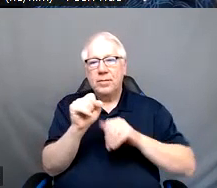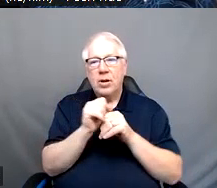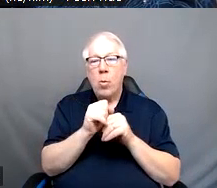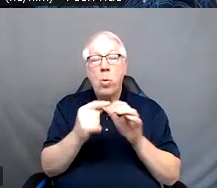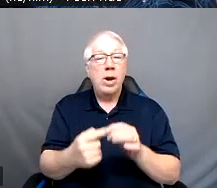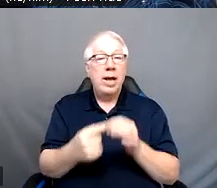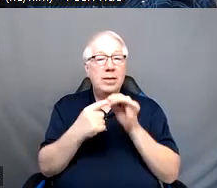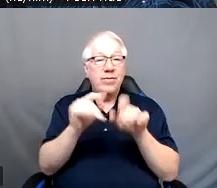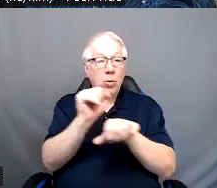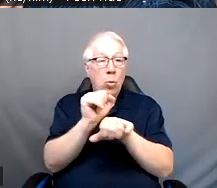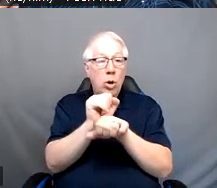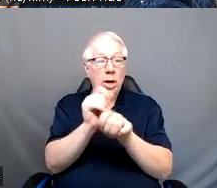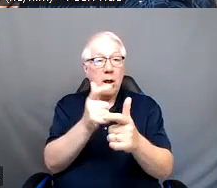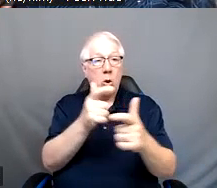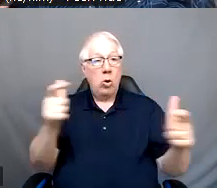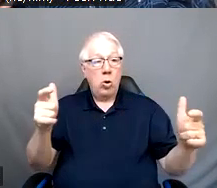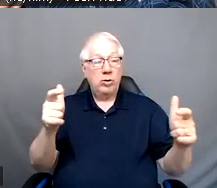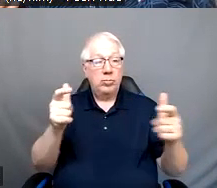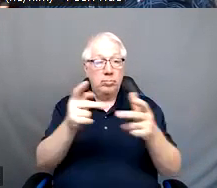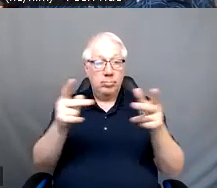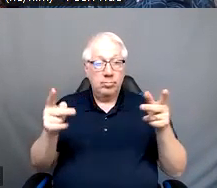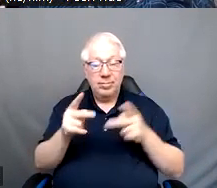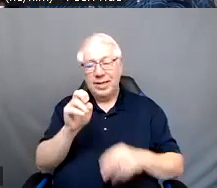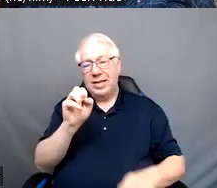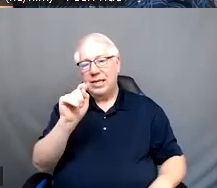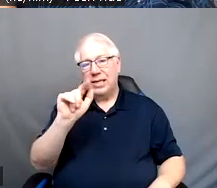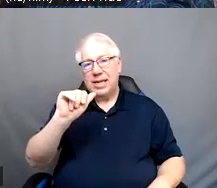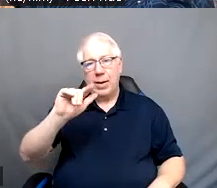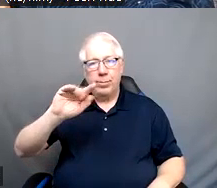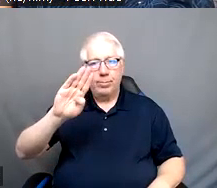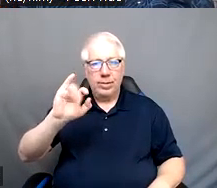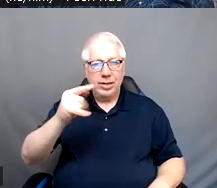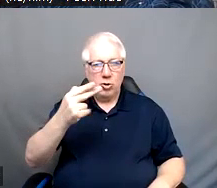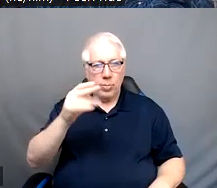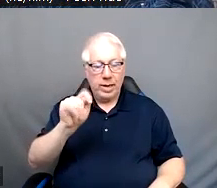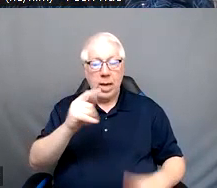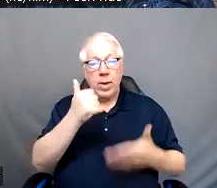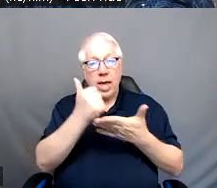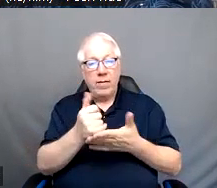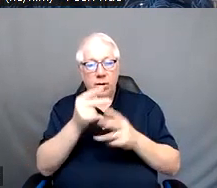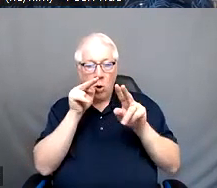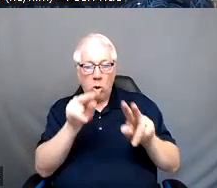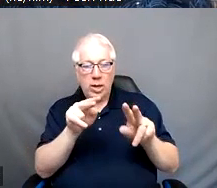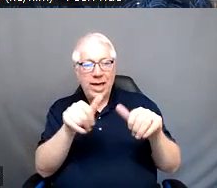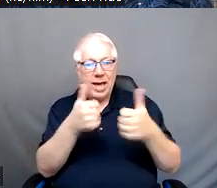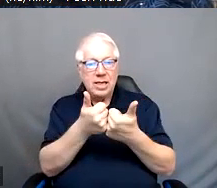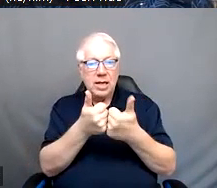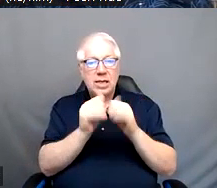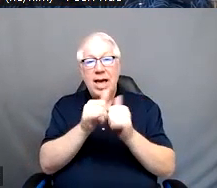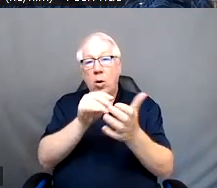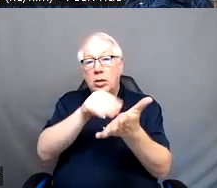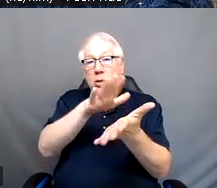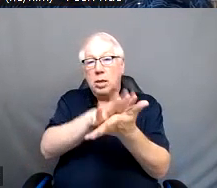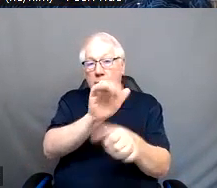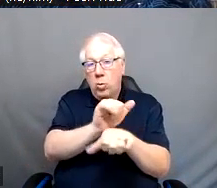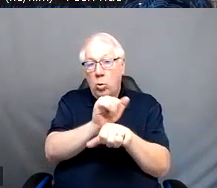Especially if you work in a larger establishment, it can be really, really helpful to look at and challenge the way the documentation works